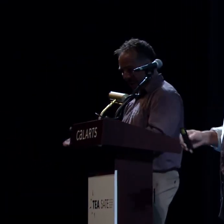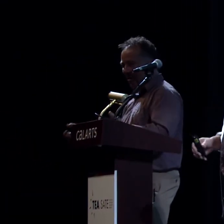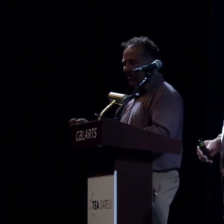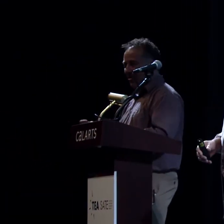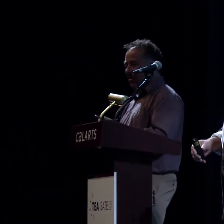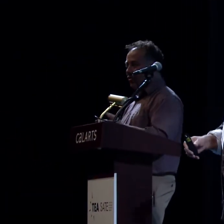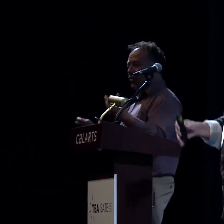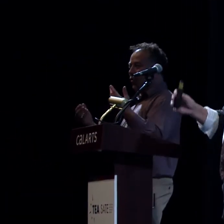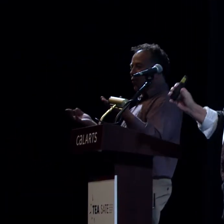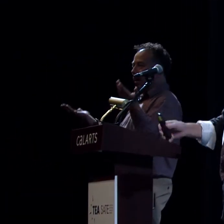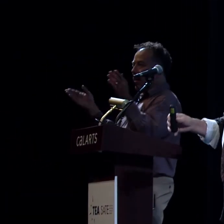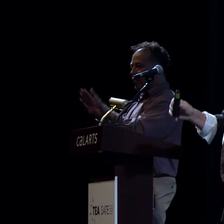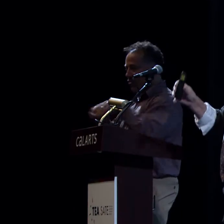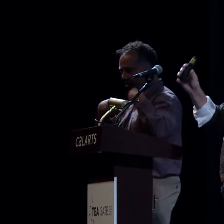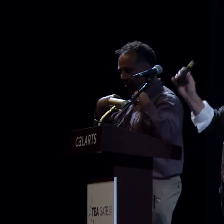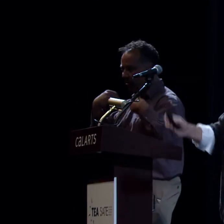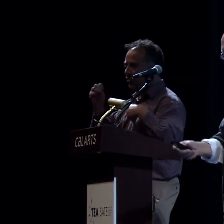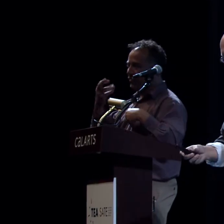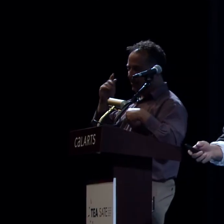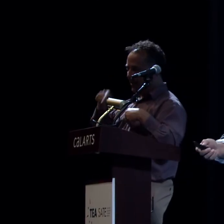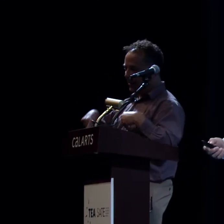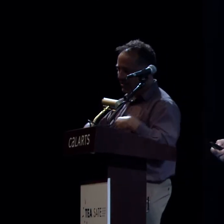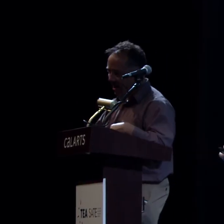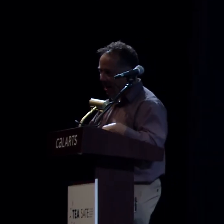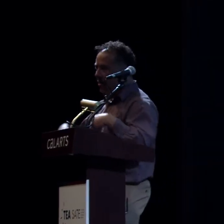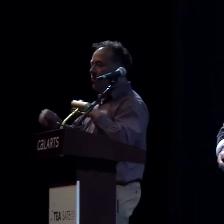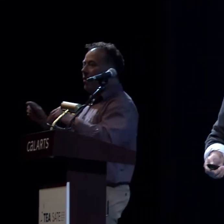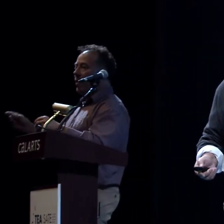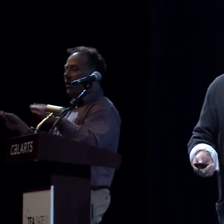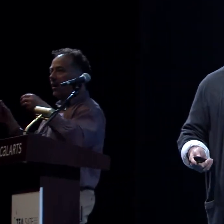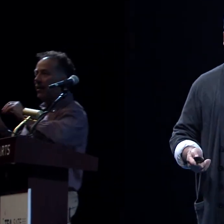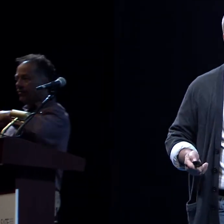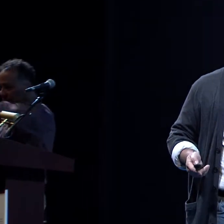shop, I sold my house, I loaded up the truck, and I moved to Beverly.